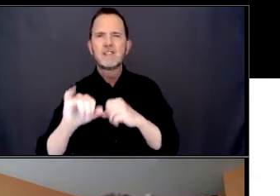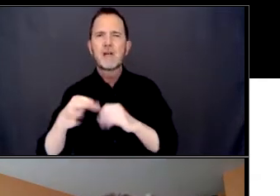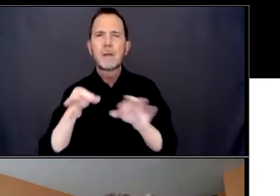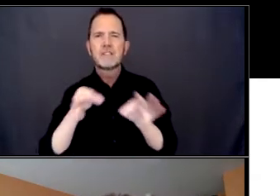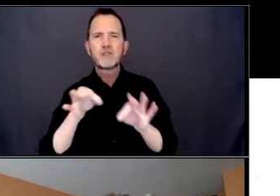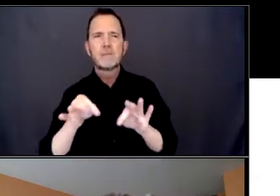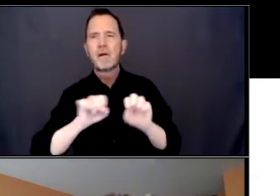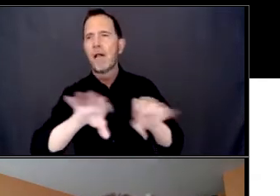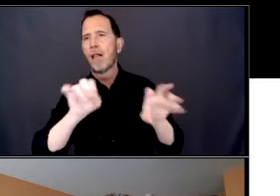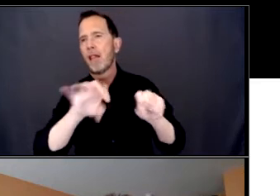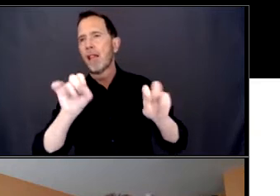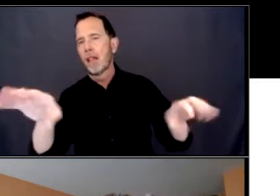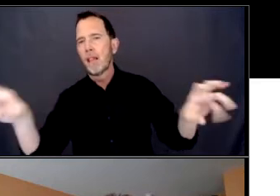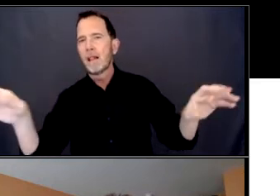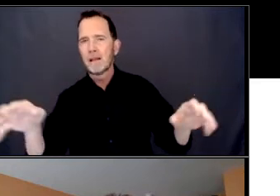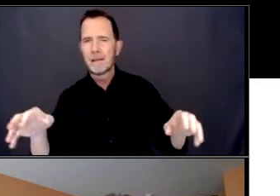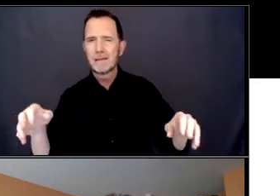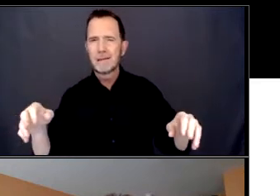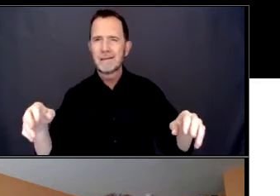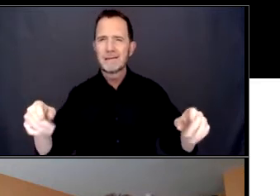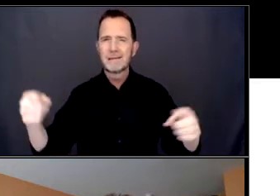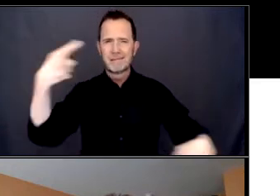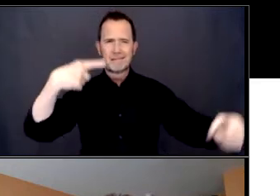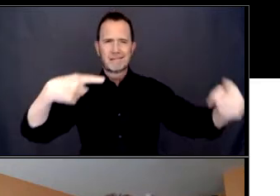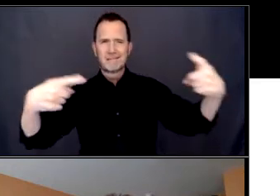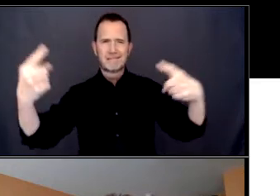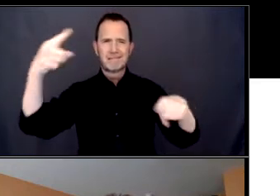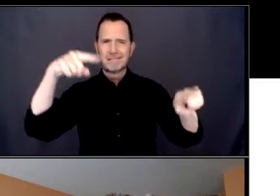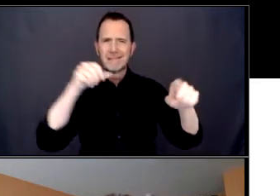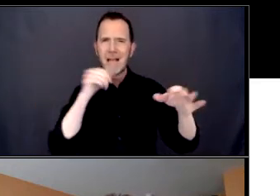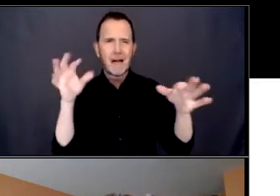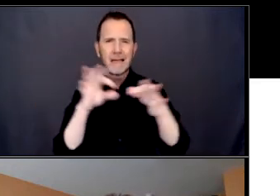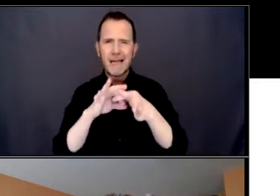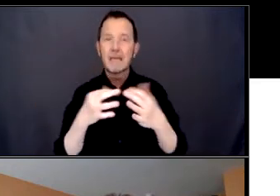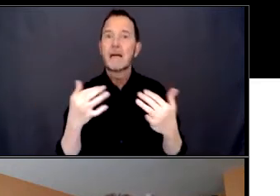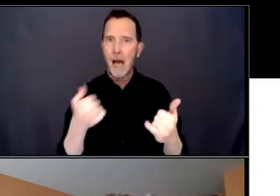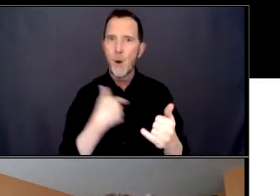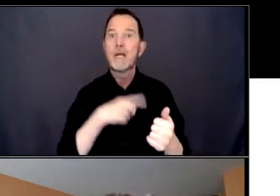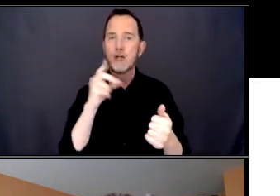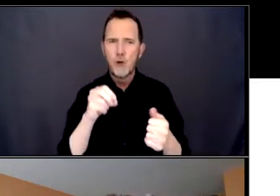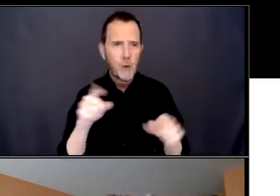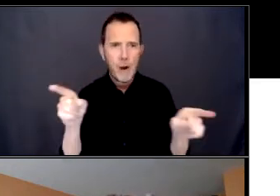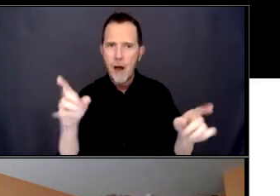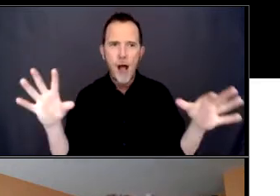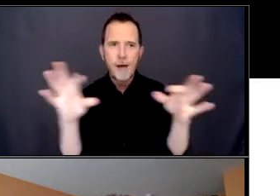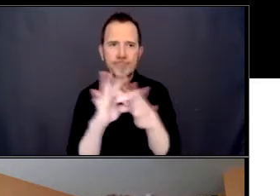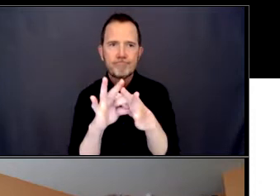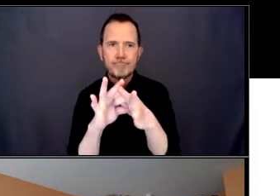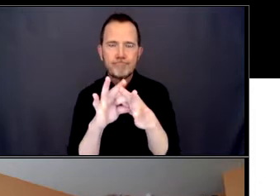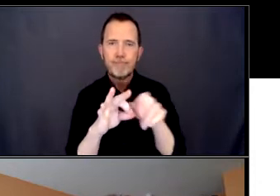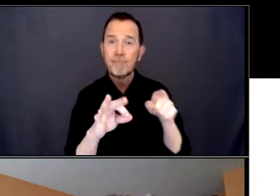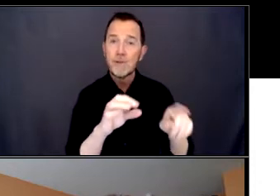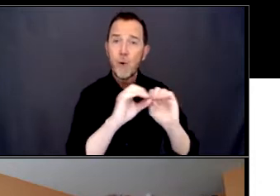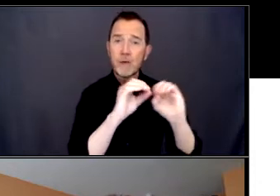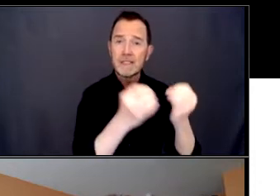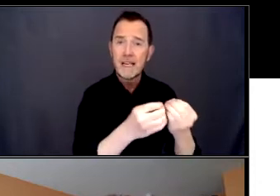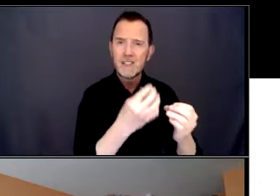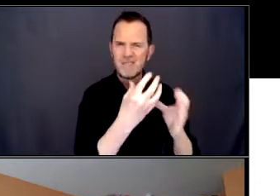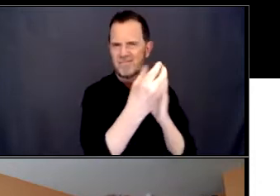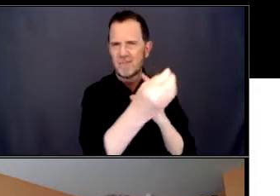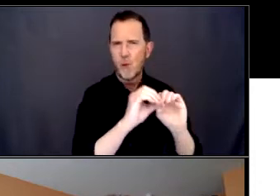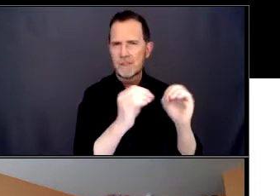system, we're now connecting organizations and and